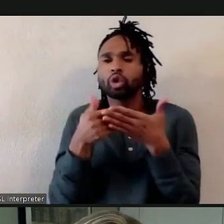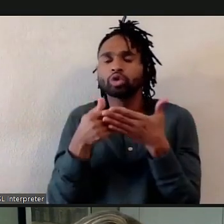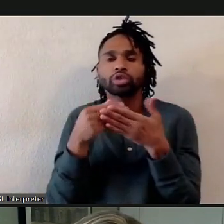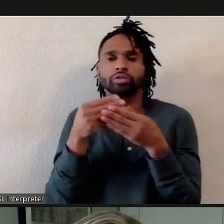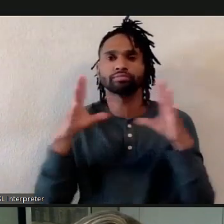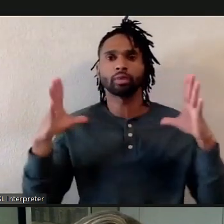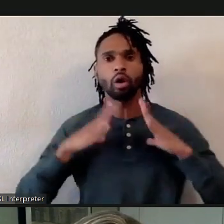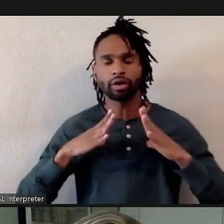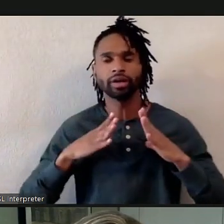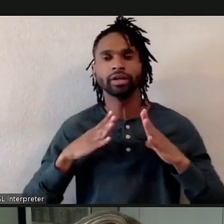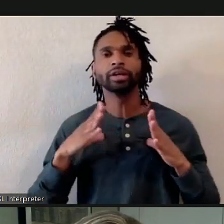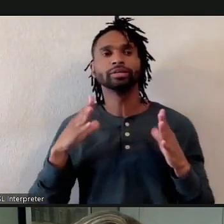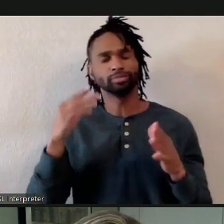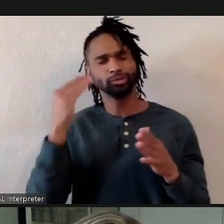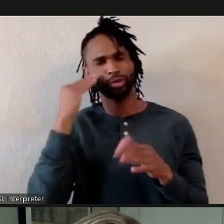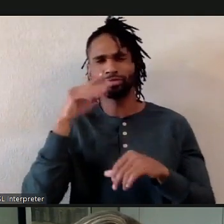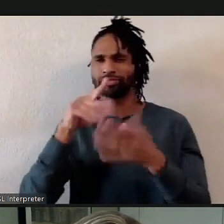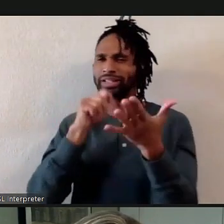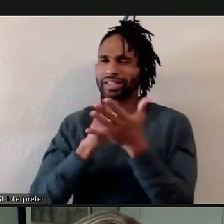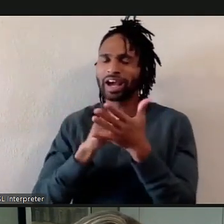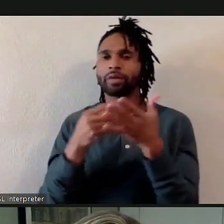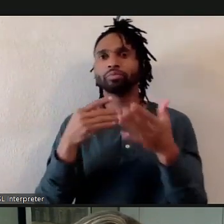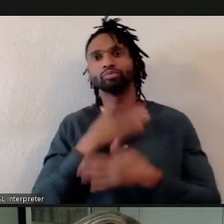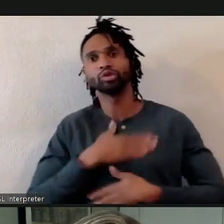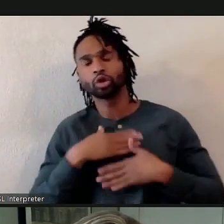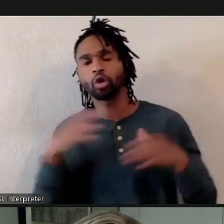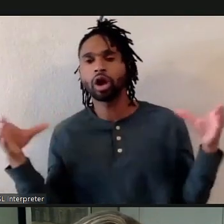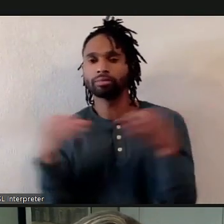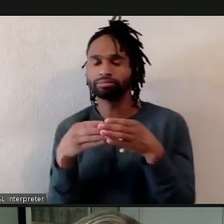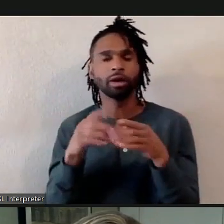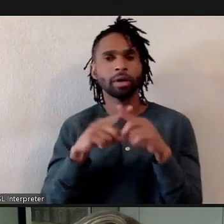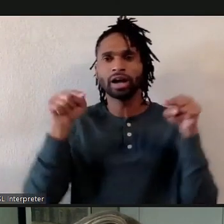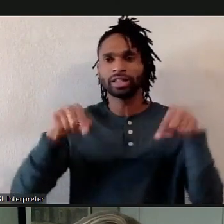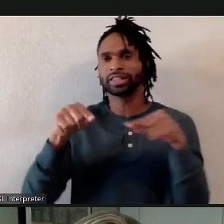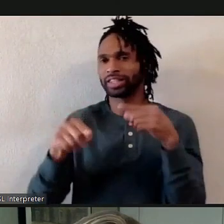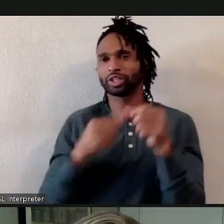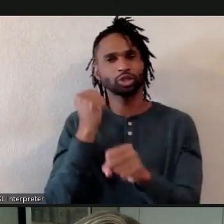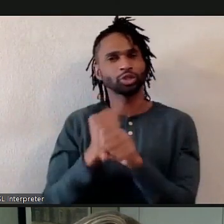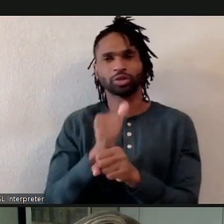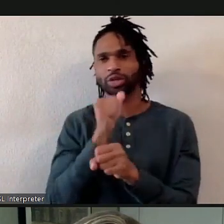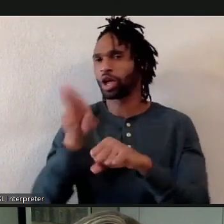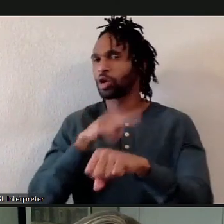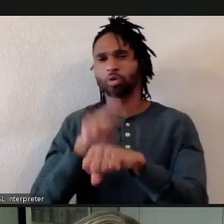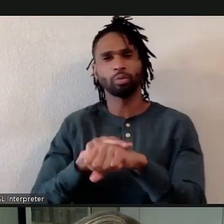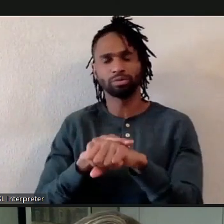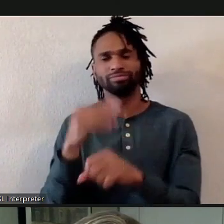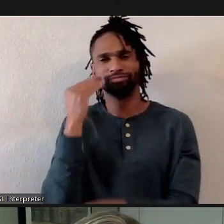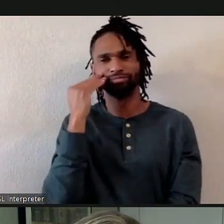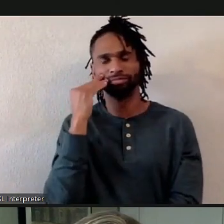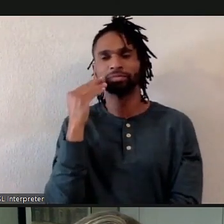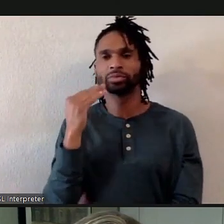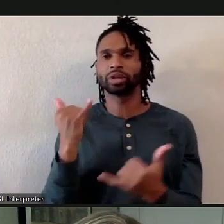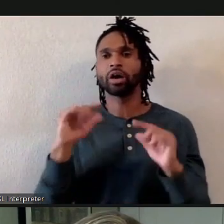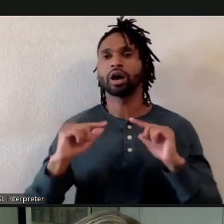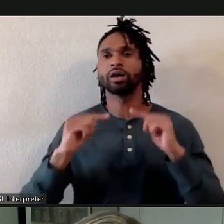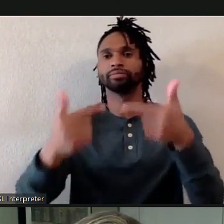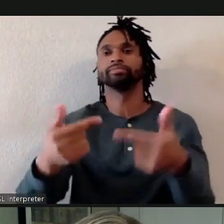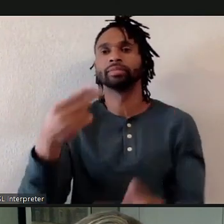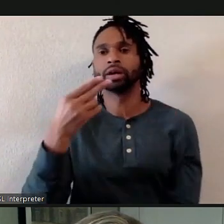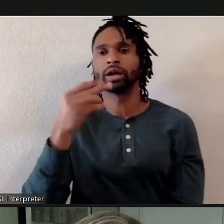all like to get together, but this is not our usual holiday season. So I think with that, Heidi, I'll turn things back to